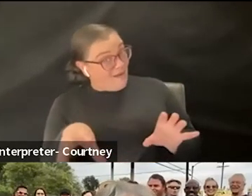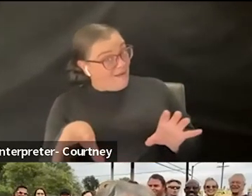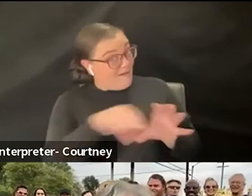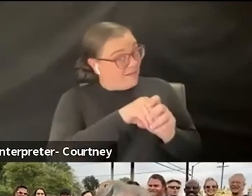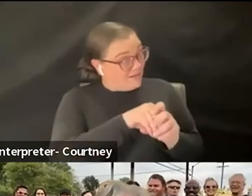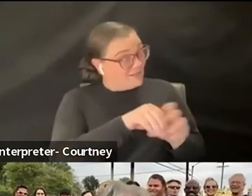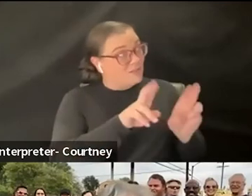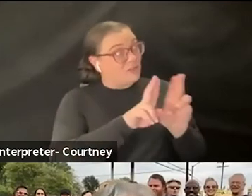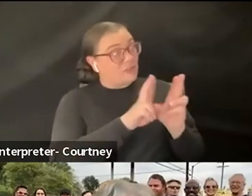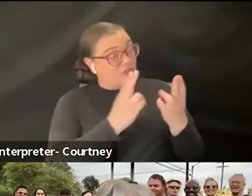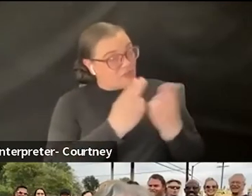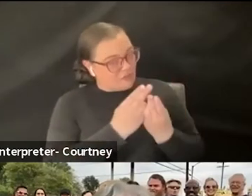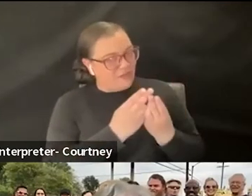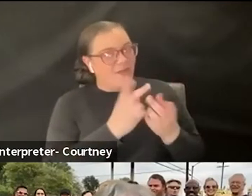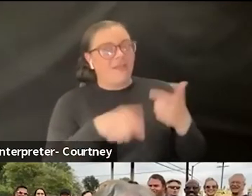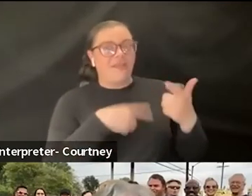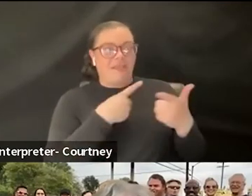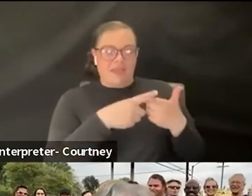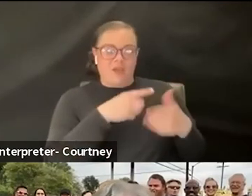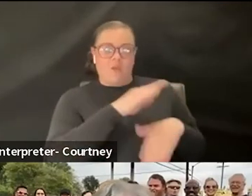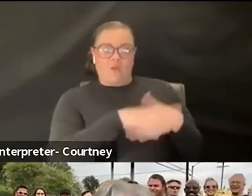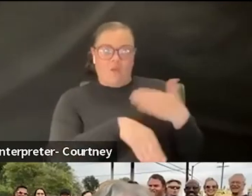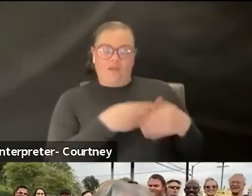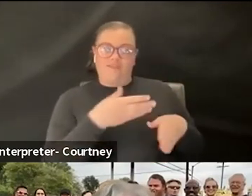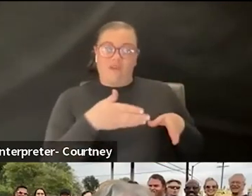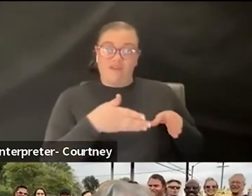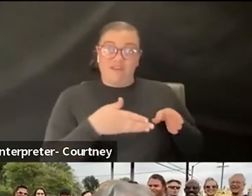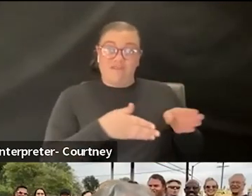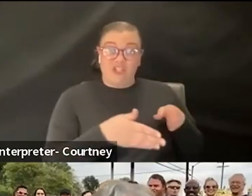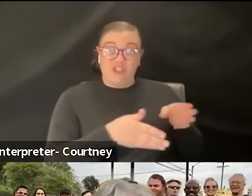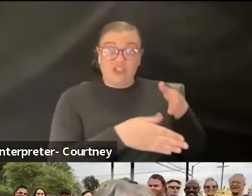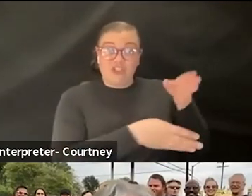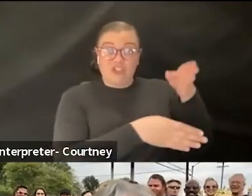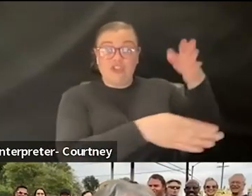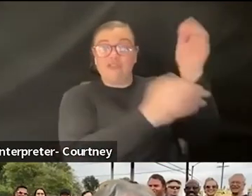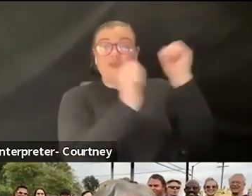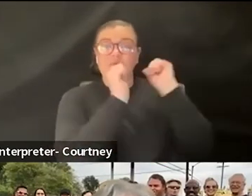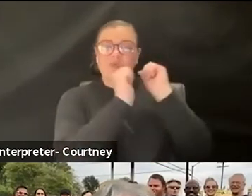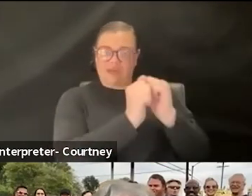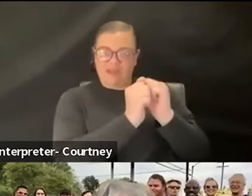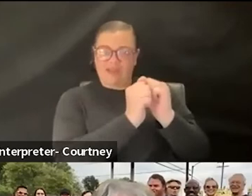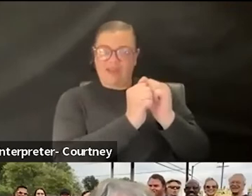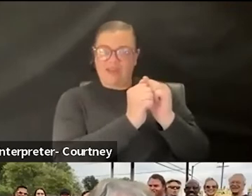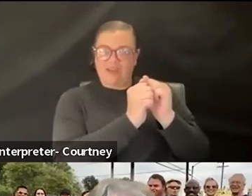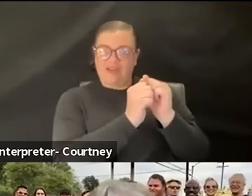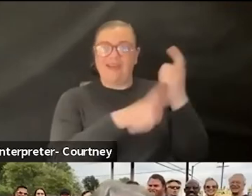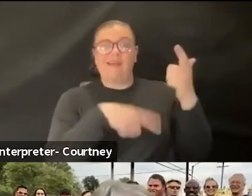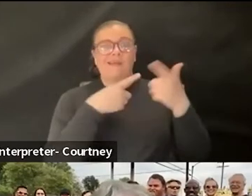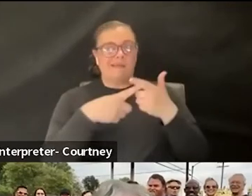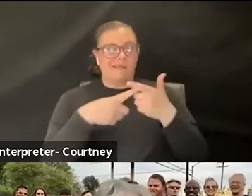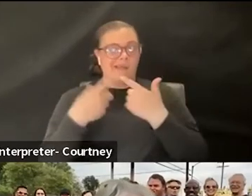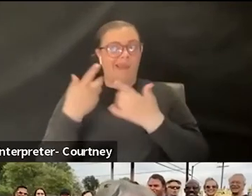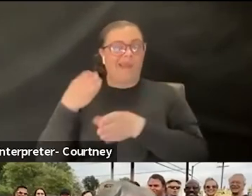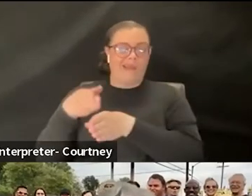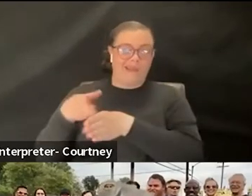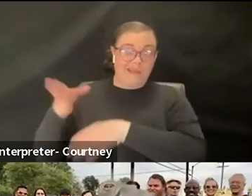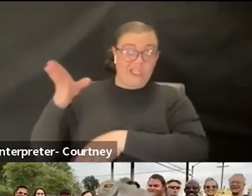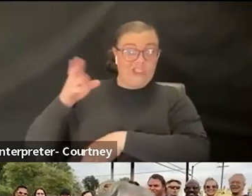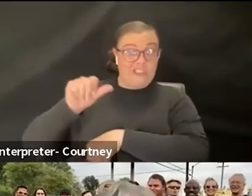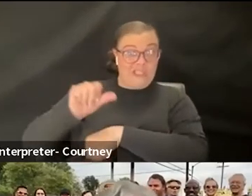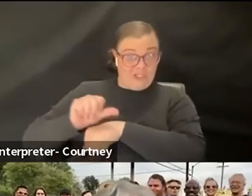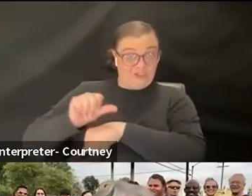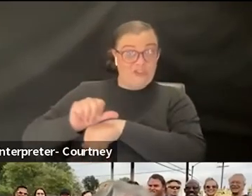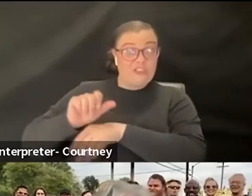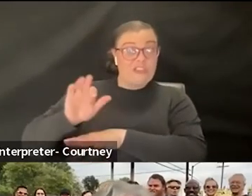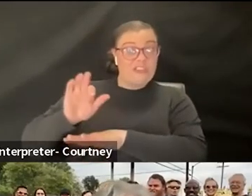belong to the union, and then the industry becomes a little fish. if you can picture that, this in your mind, this was the best example